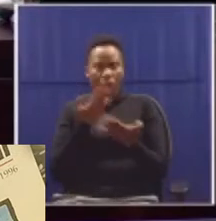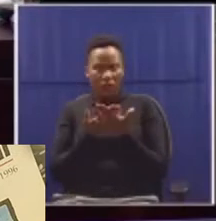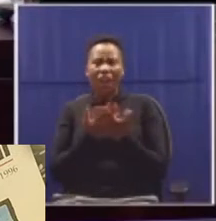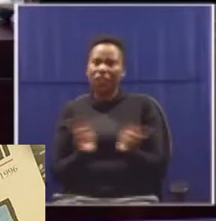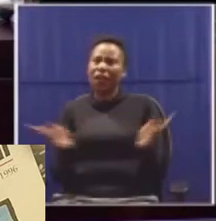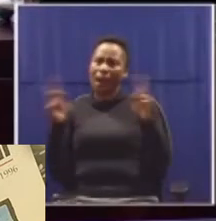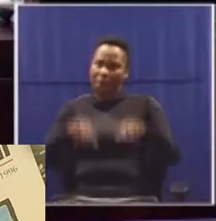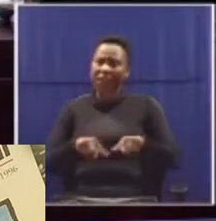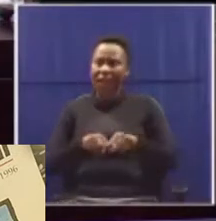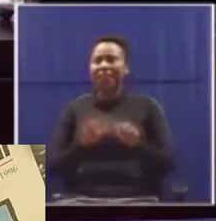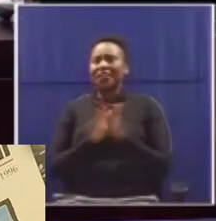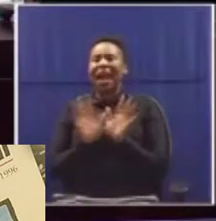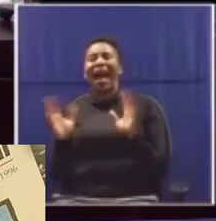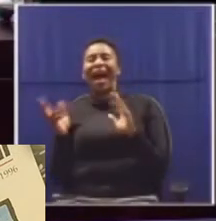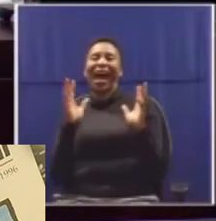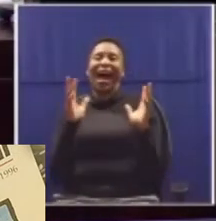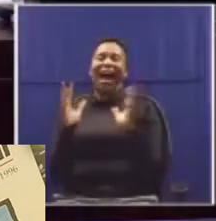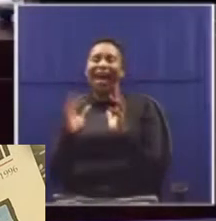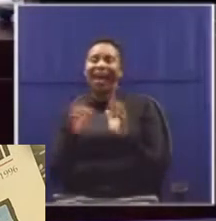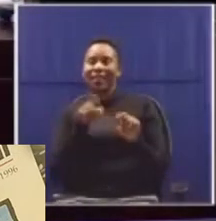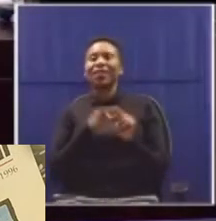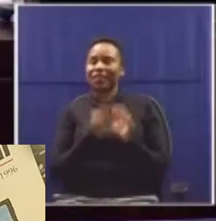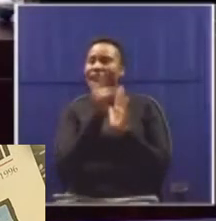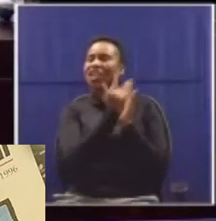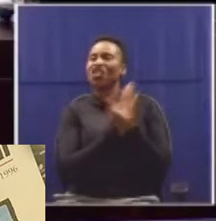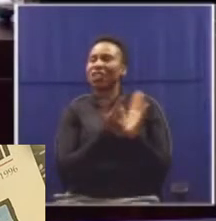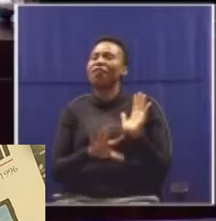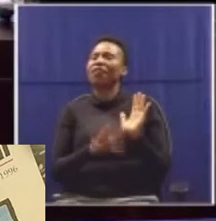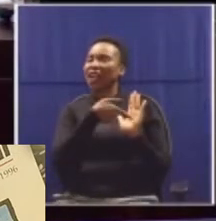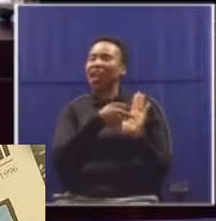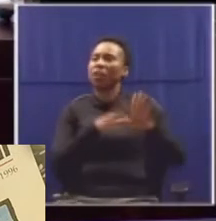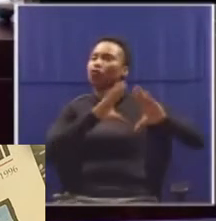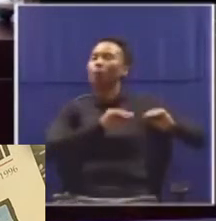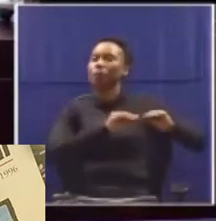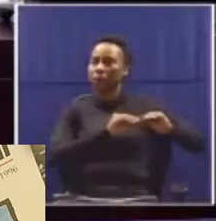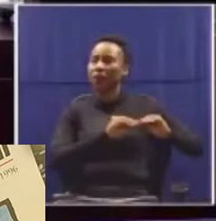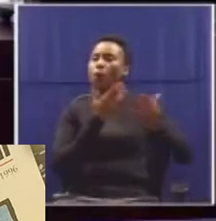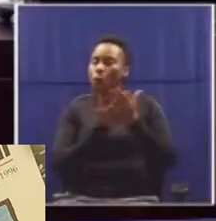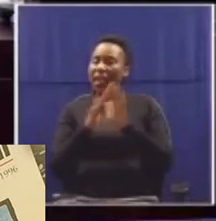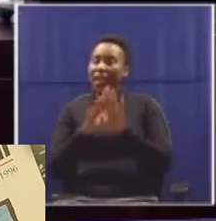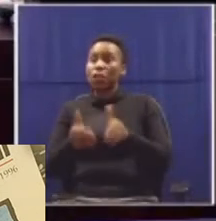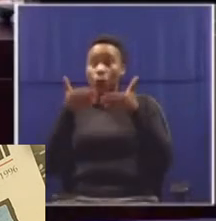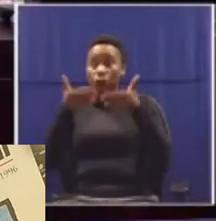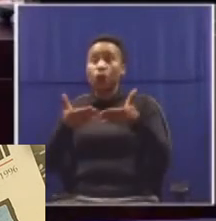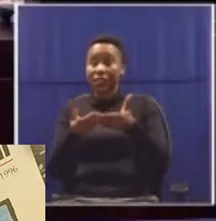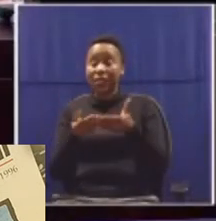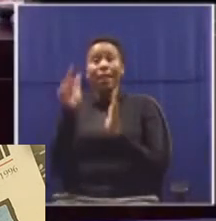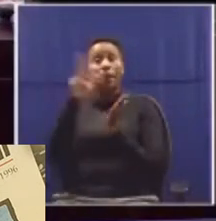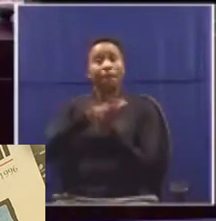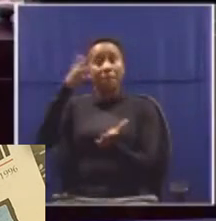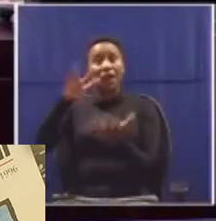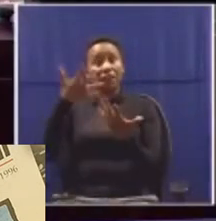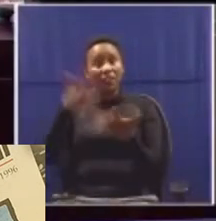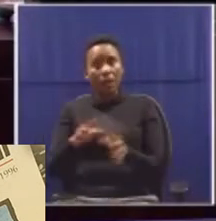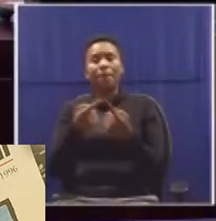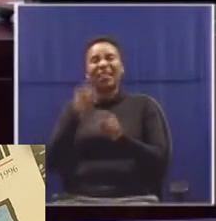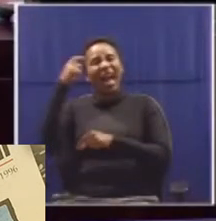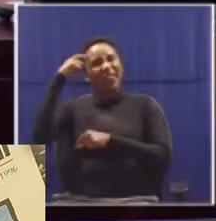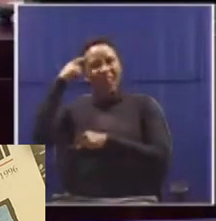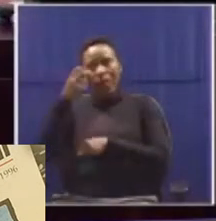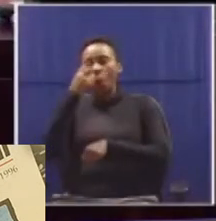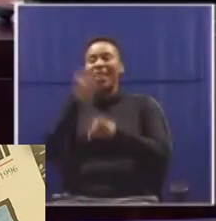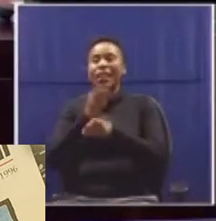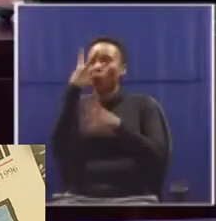and and and admire this piece of legislation we can introduce it we can pass it but I think we need to go out then